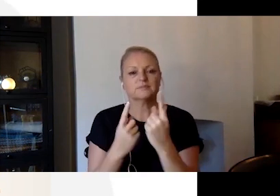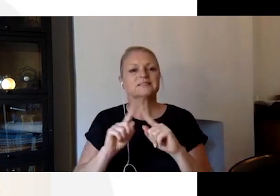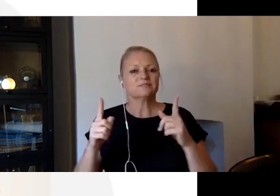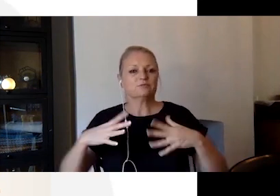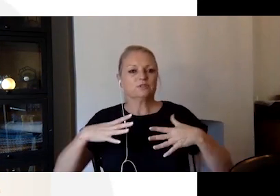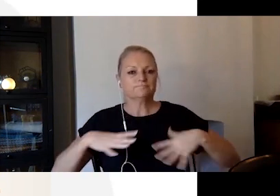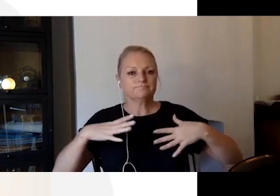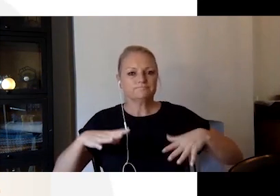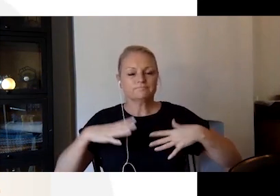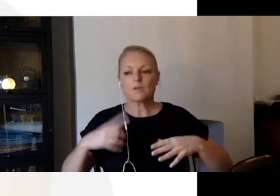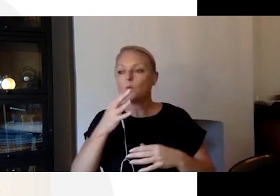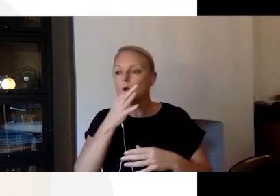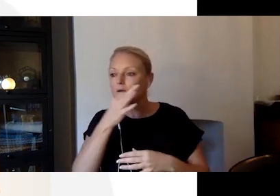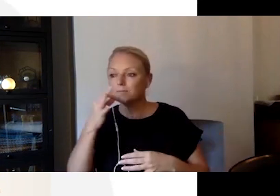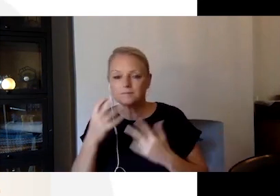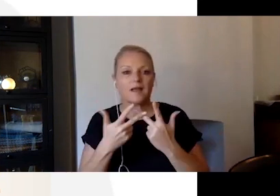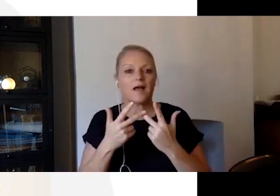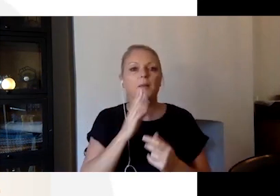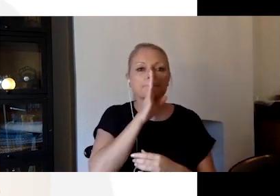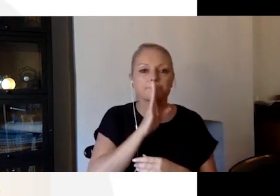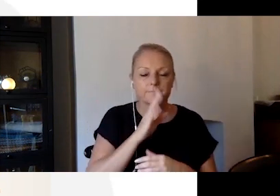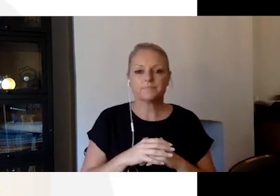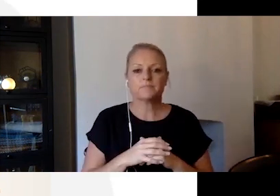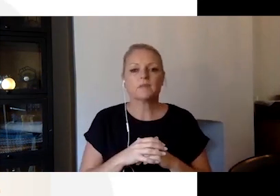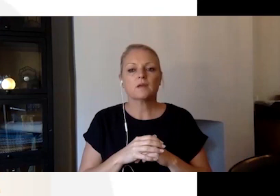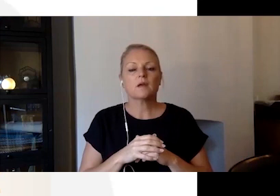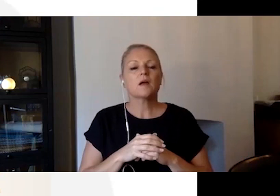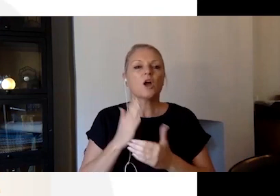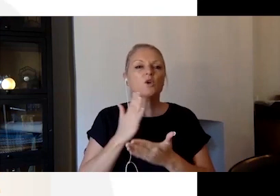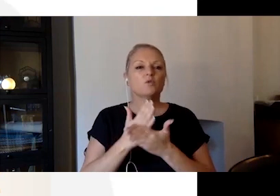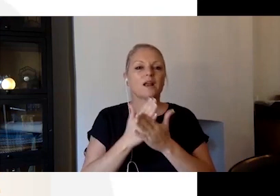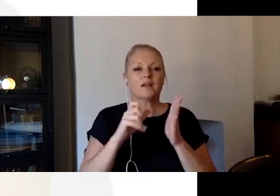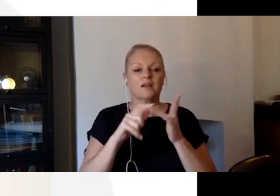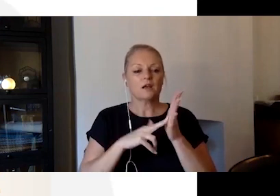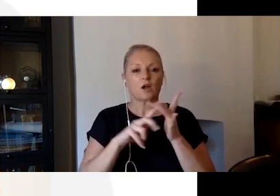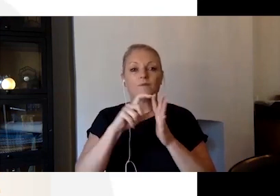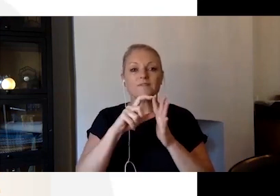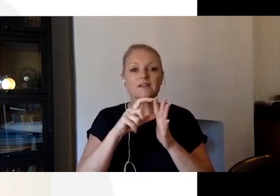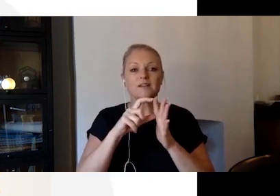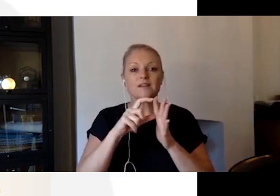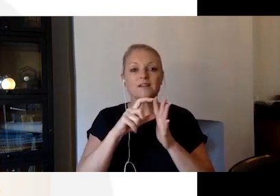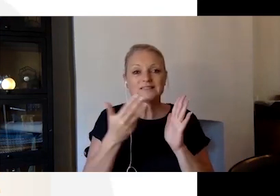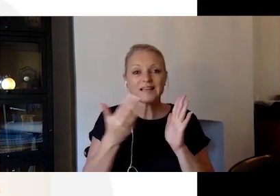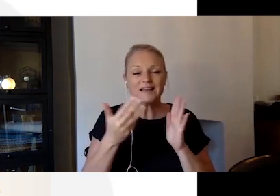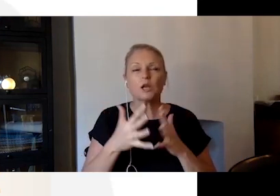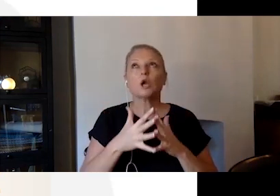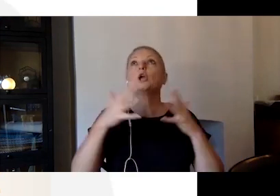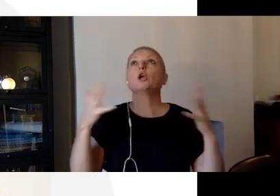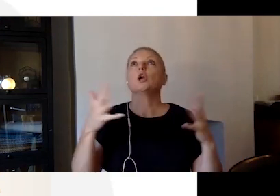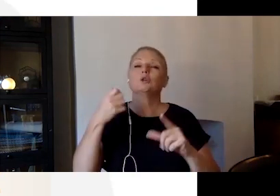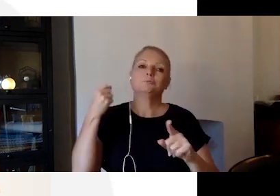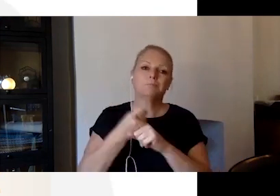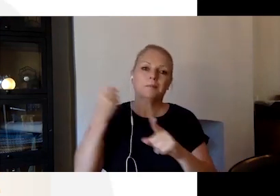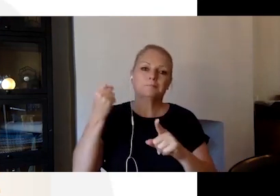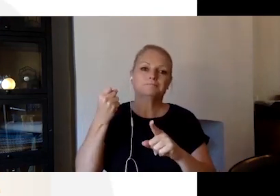The impact of COVID-19 on our community is immense. So many of us and our colleagues are